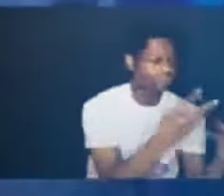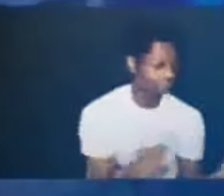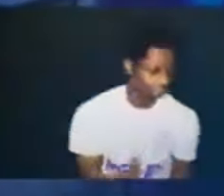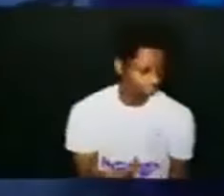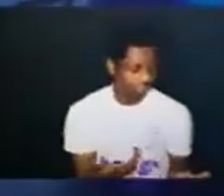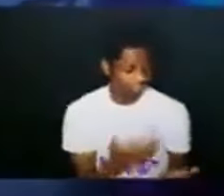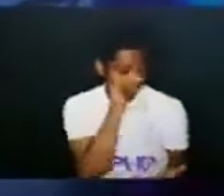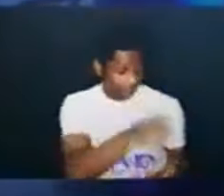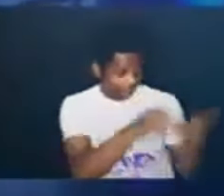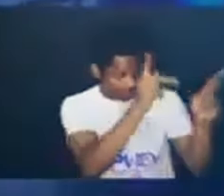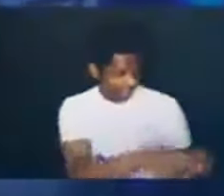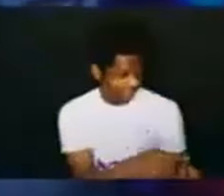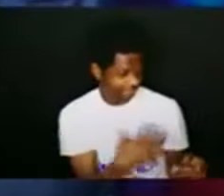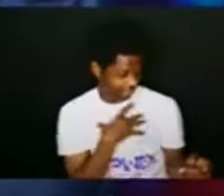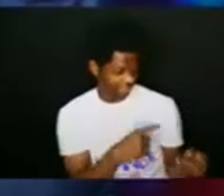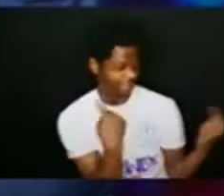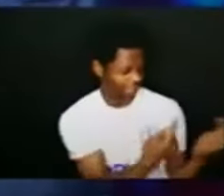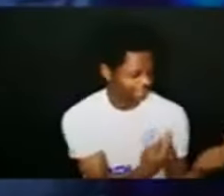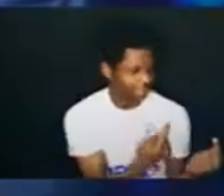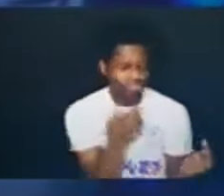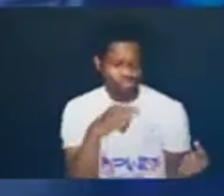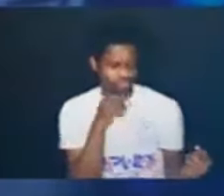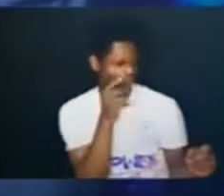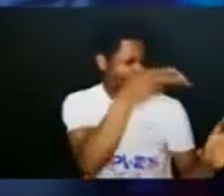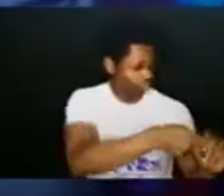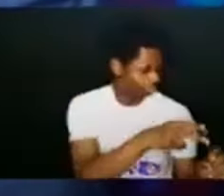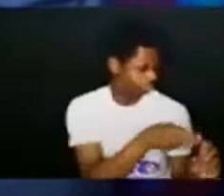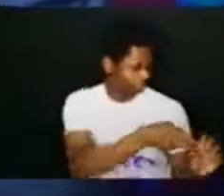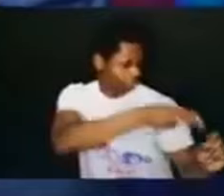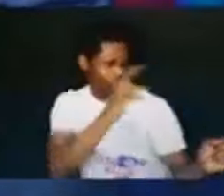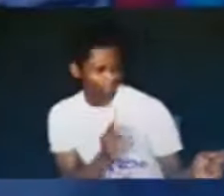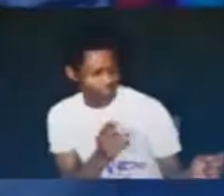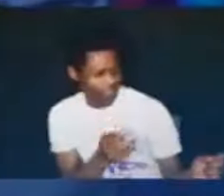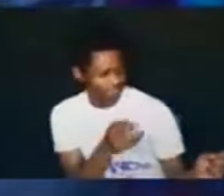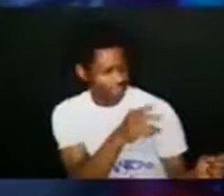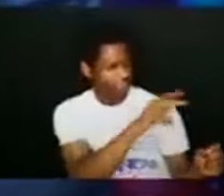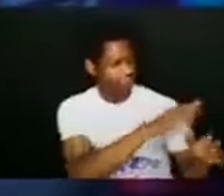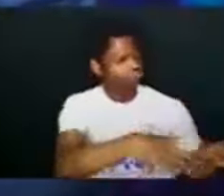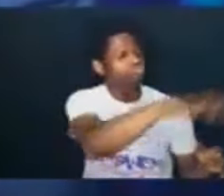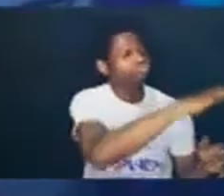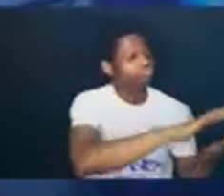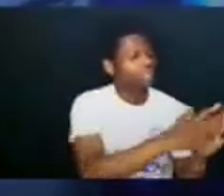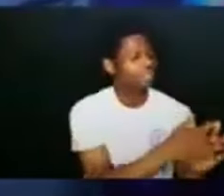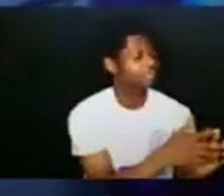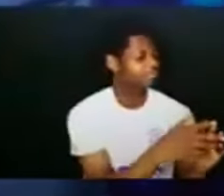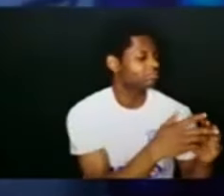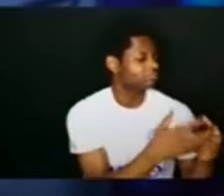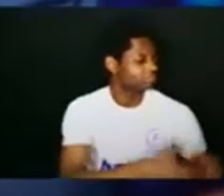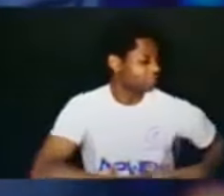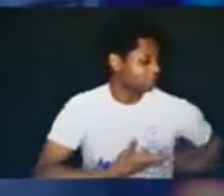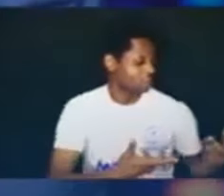leave your gift there in front of the altar. First, go and be reconciled to them, then